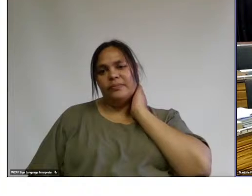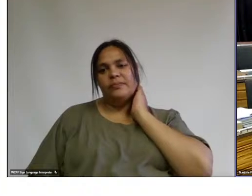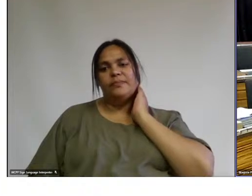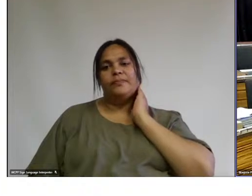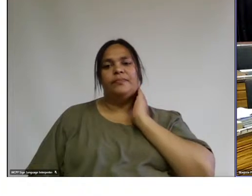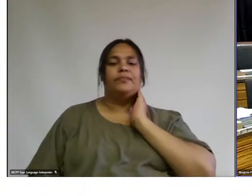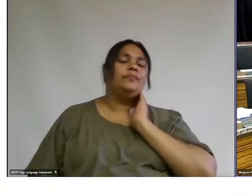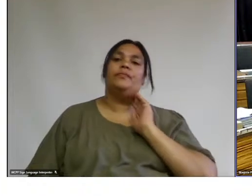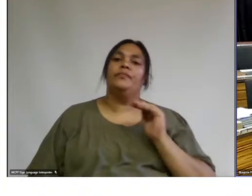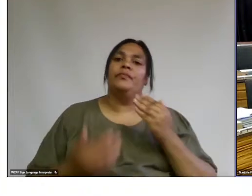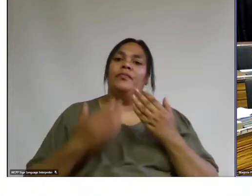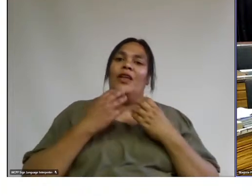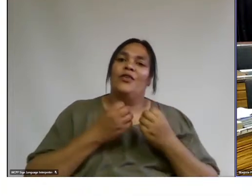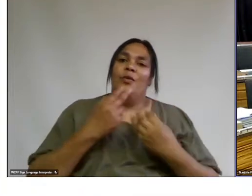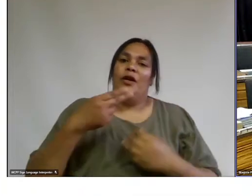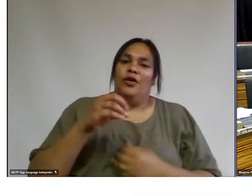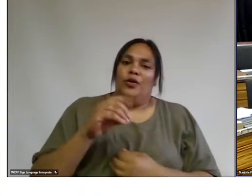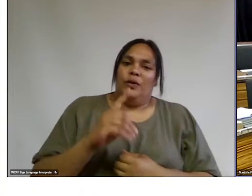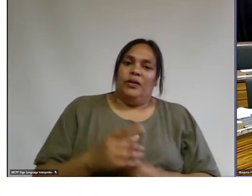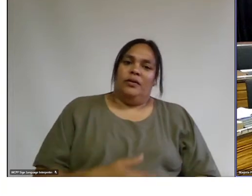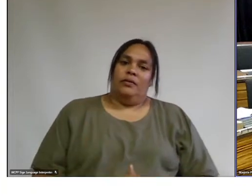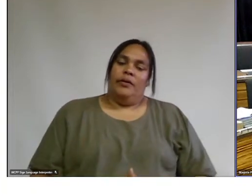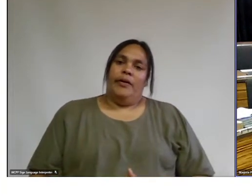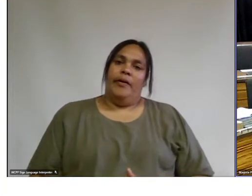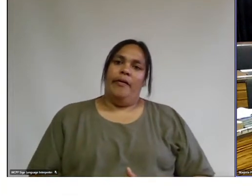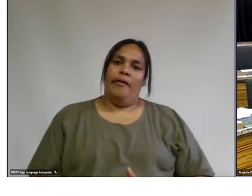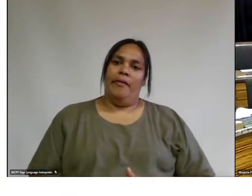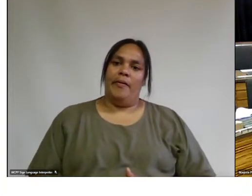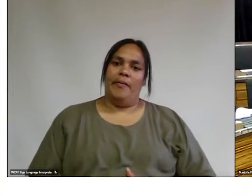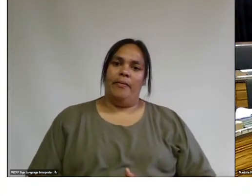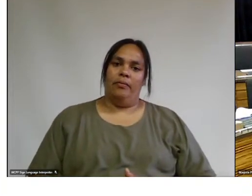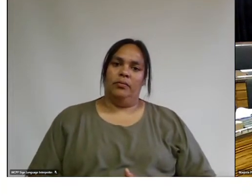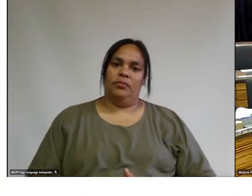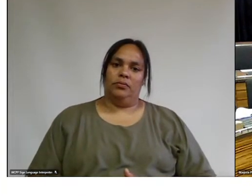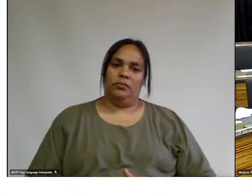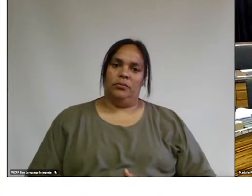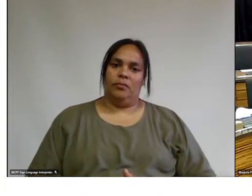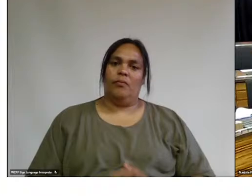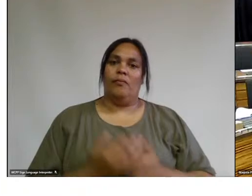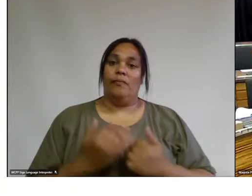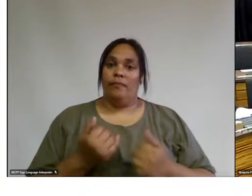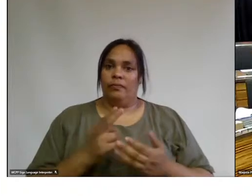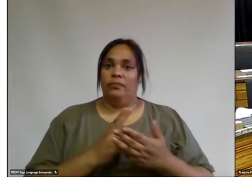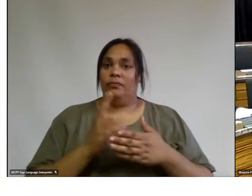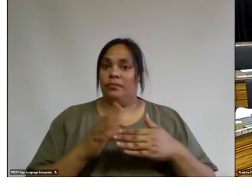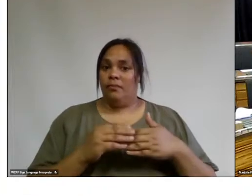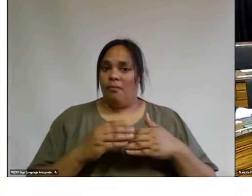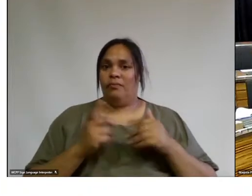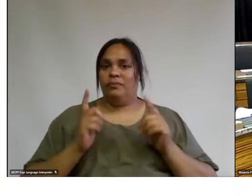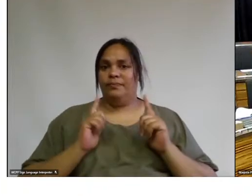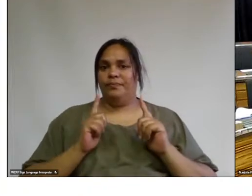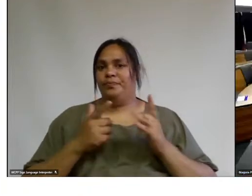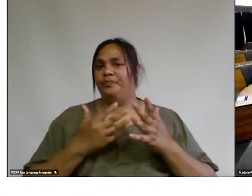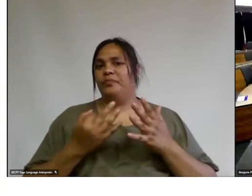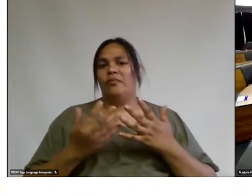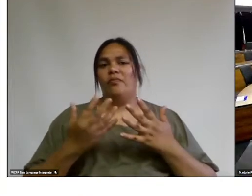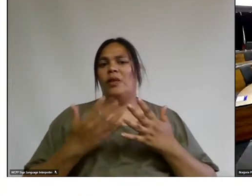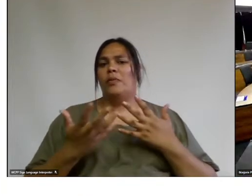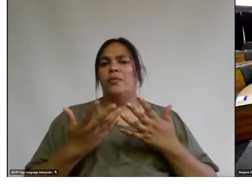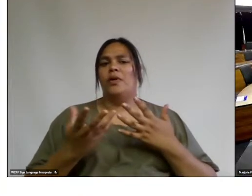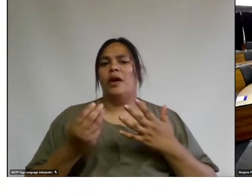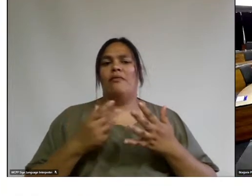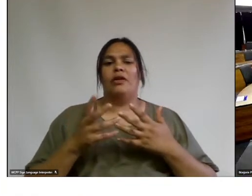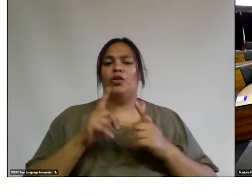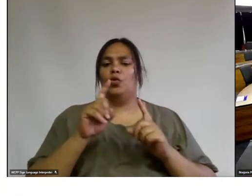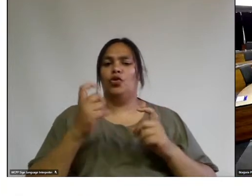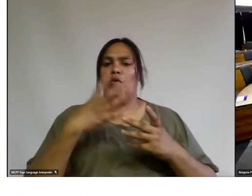Thanks very much, HOD. I will now, honorable members, allow you, if you've got any question that you'd like